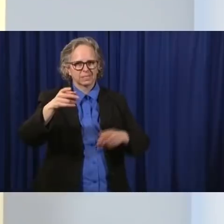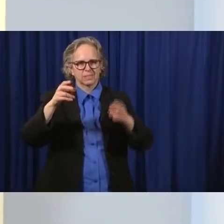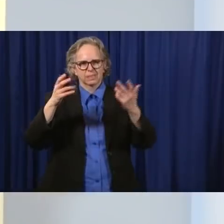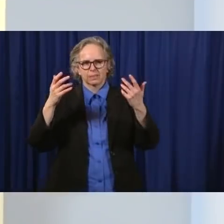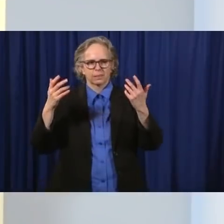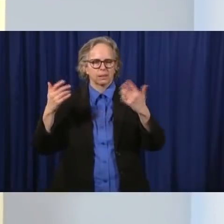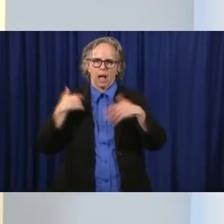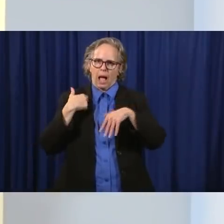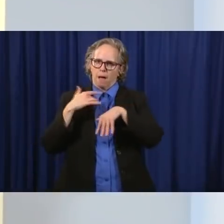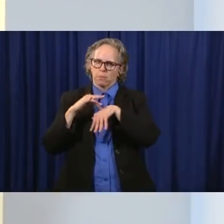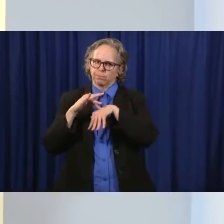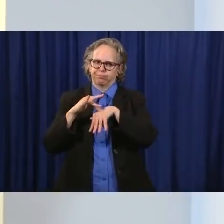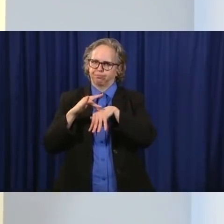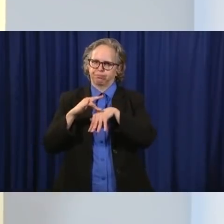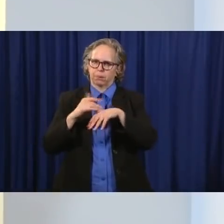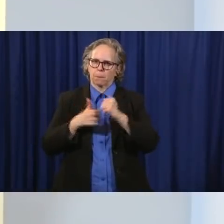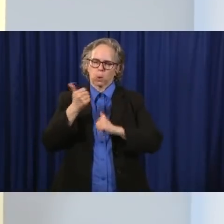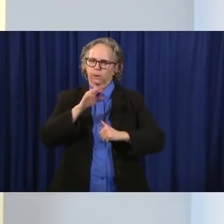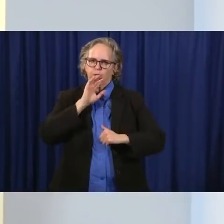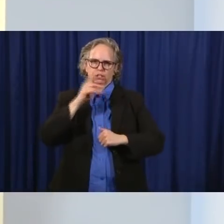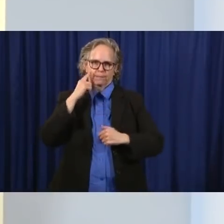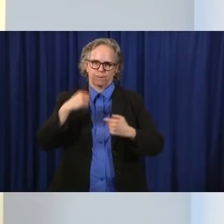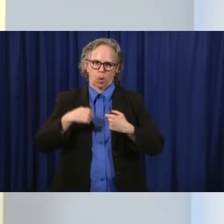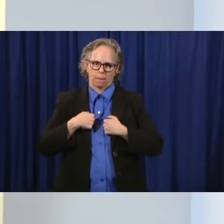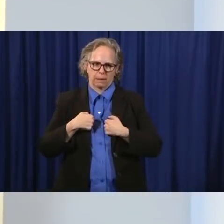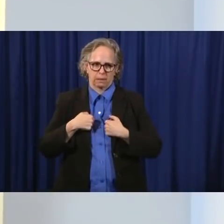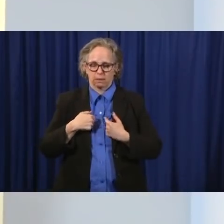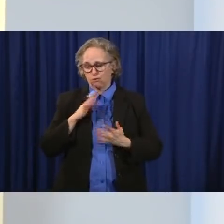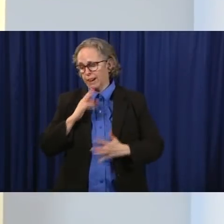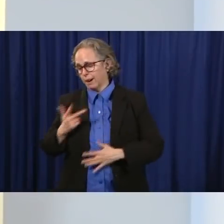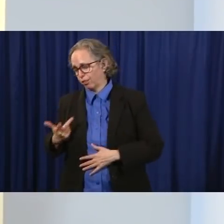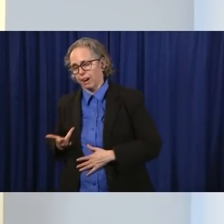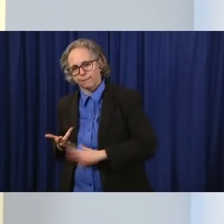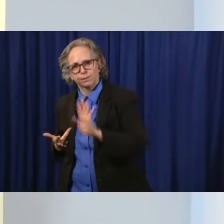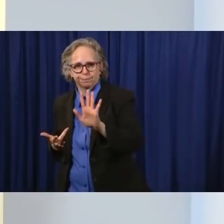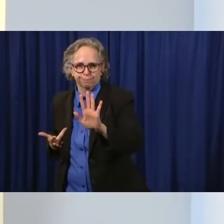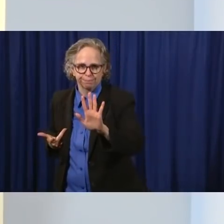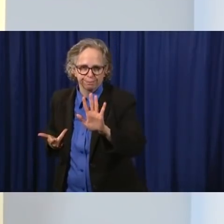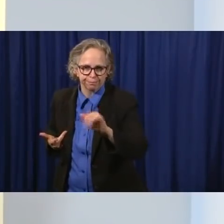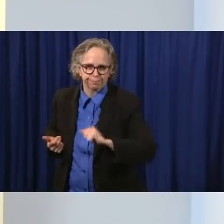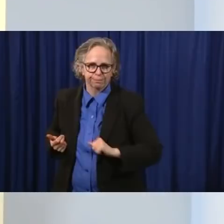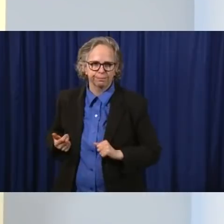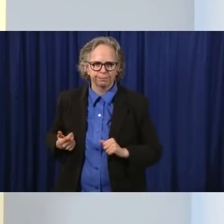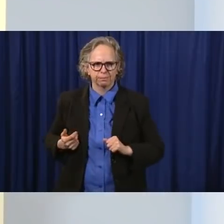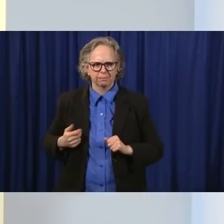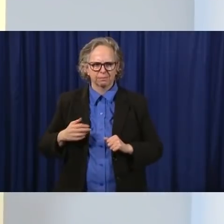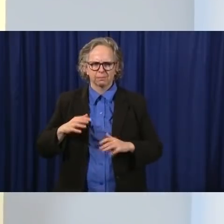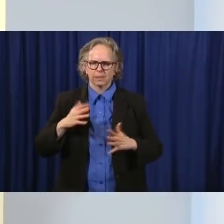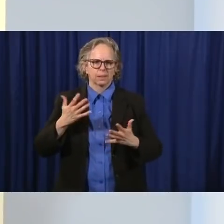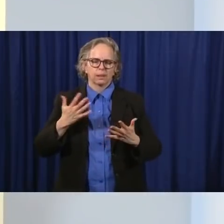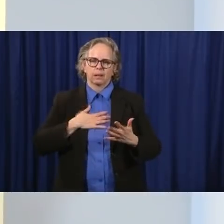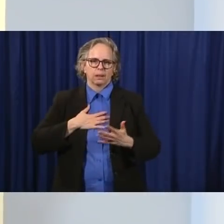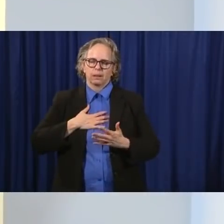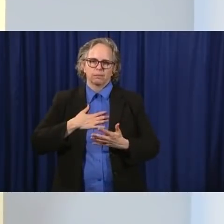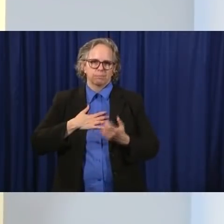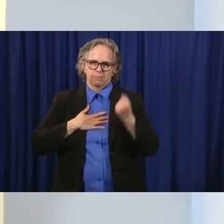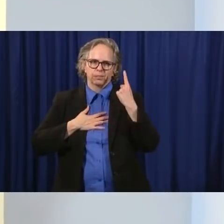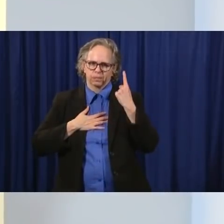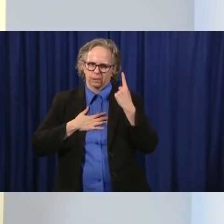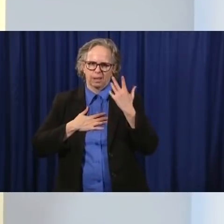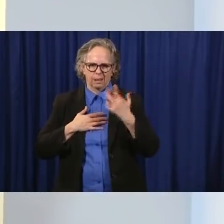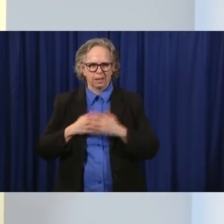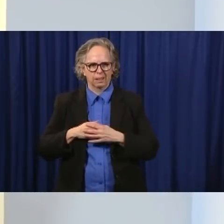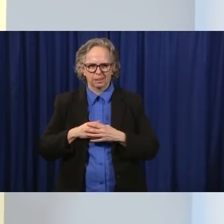frustrating through this process for all of us, and I certainly empathize with somebody who is in a difficult